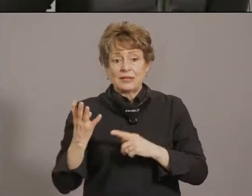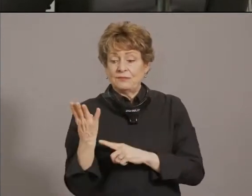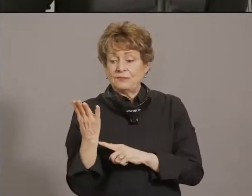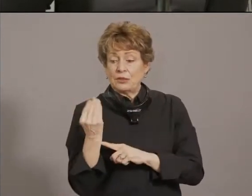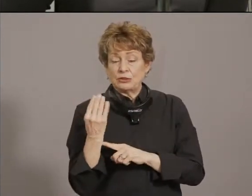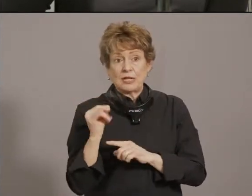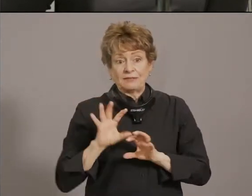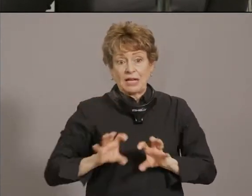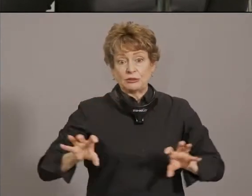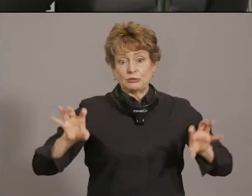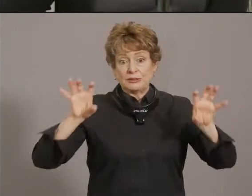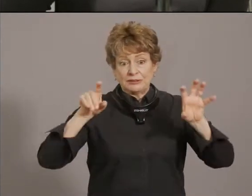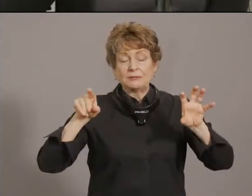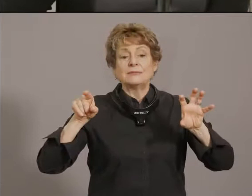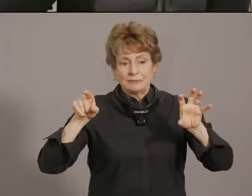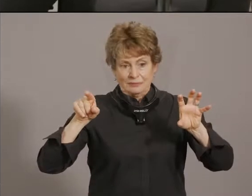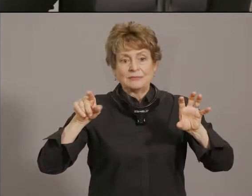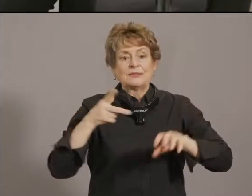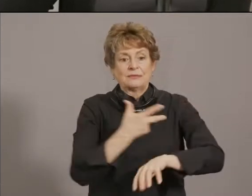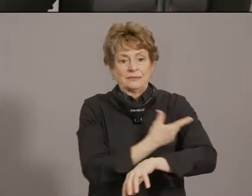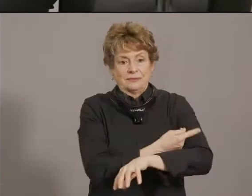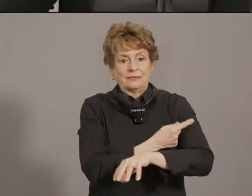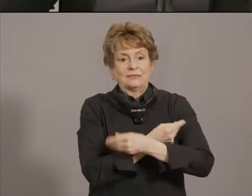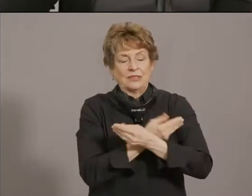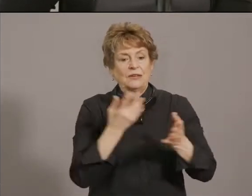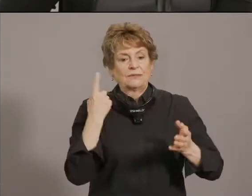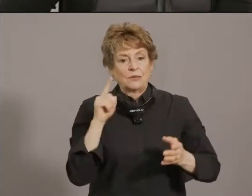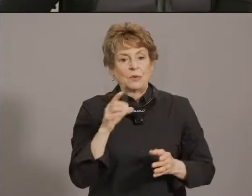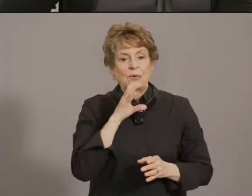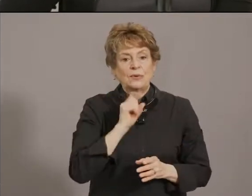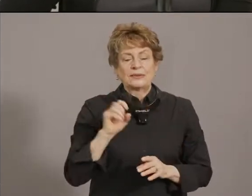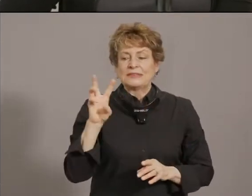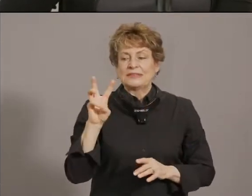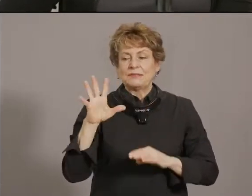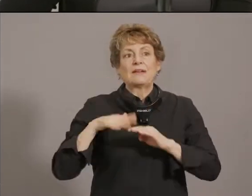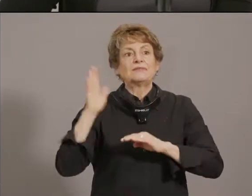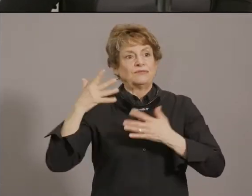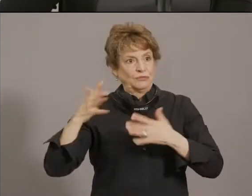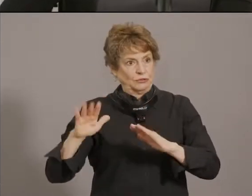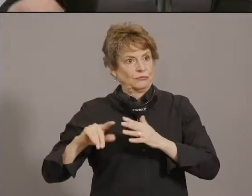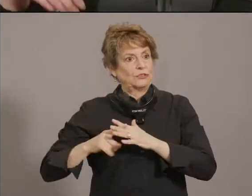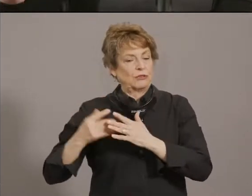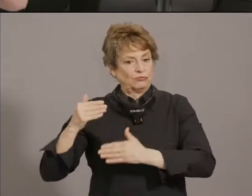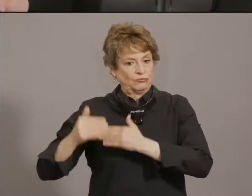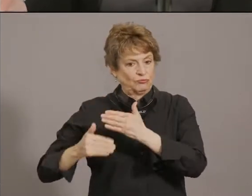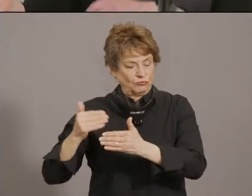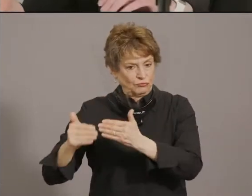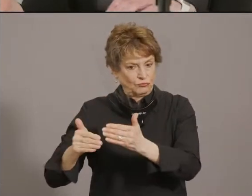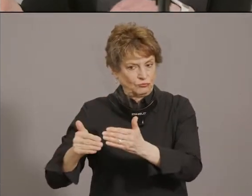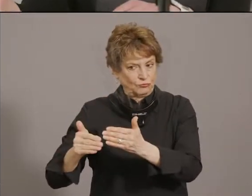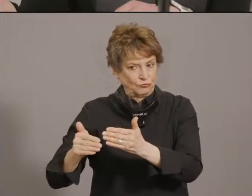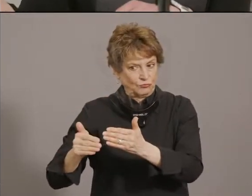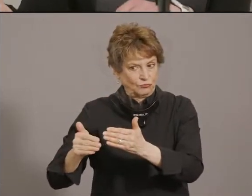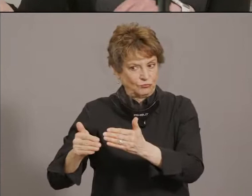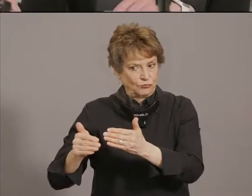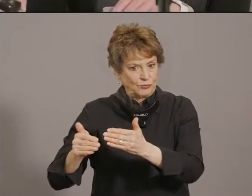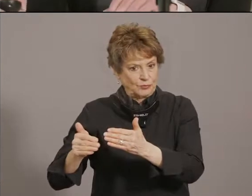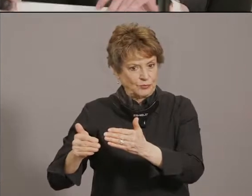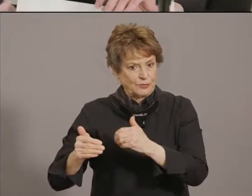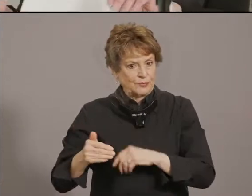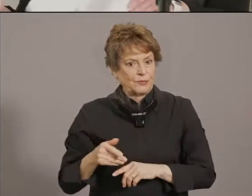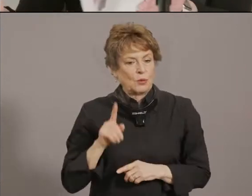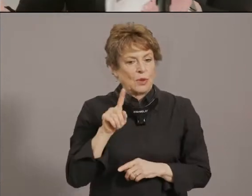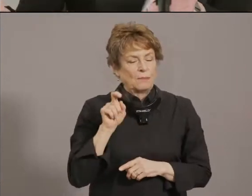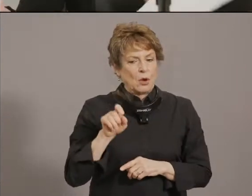million doses have been administered in Arizona, with over 1 million unique Arizonans receiving at least the first